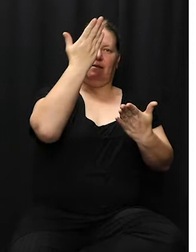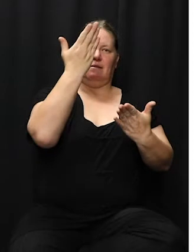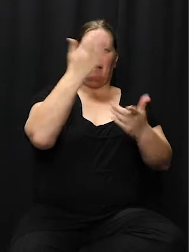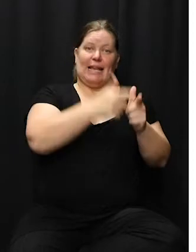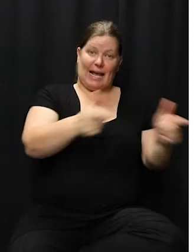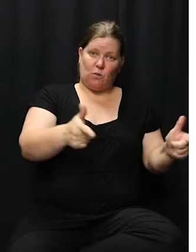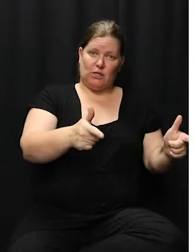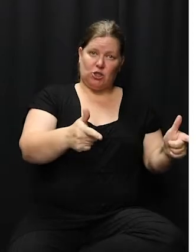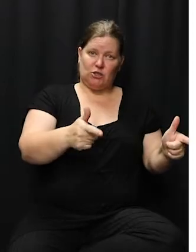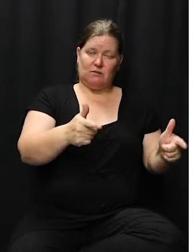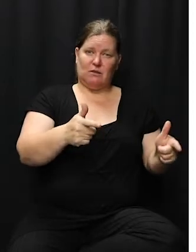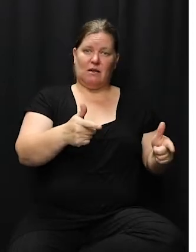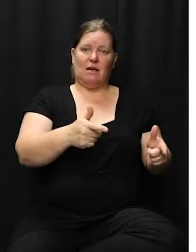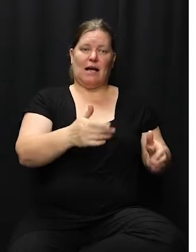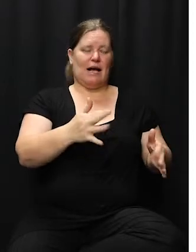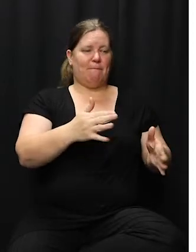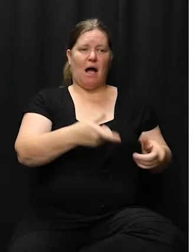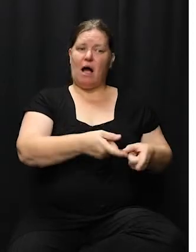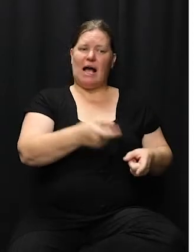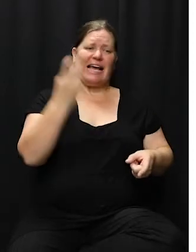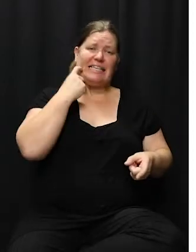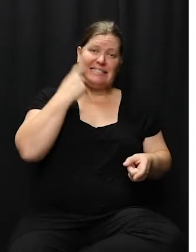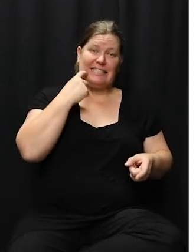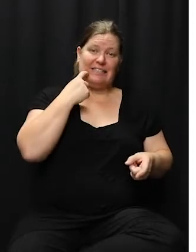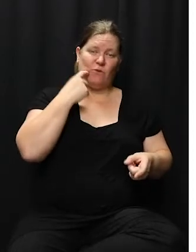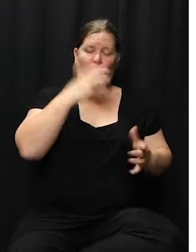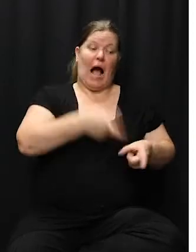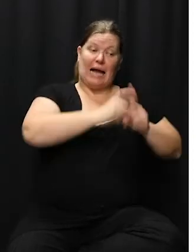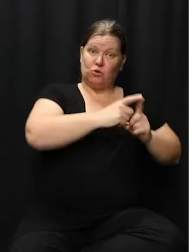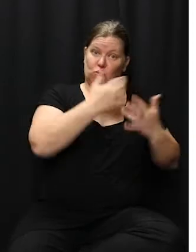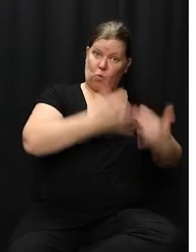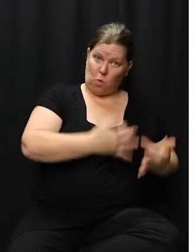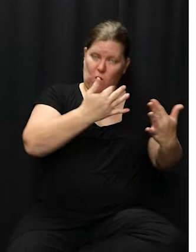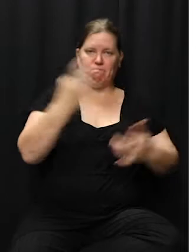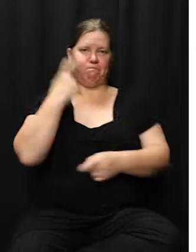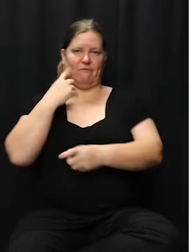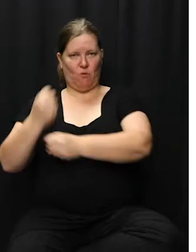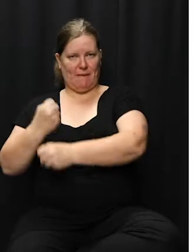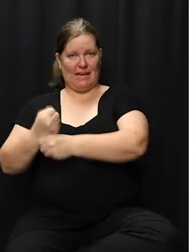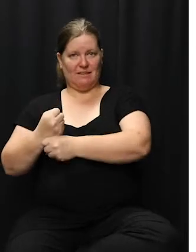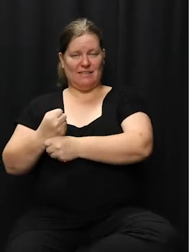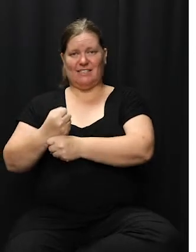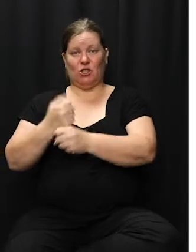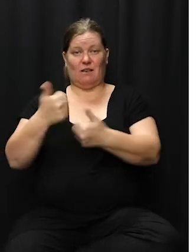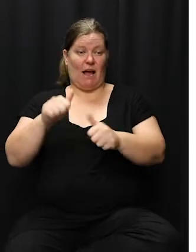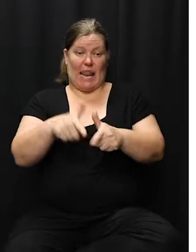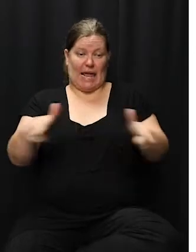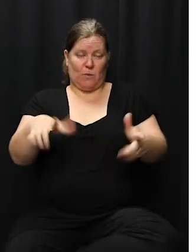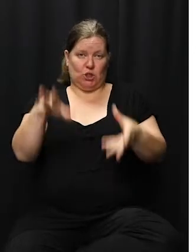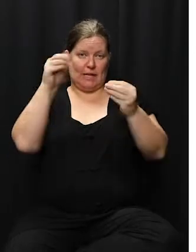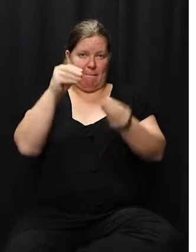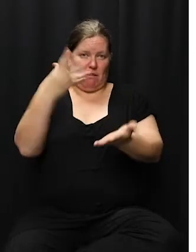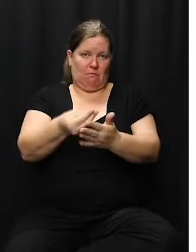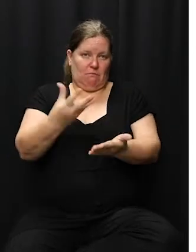Or the most realistic language is, it's very hard to score, but very easy to make, and